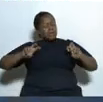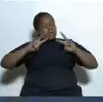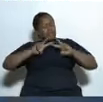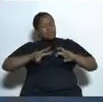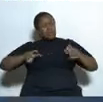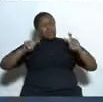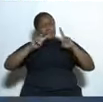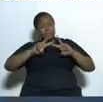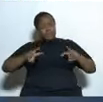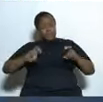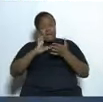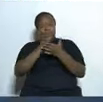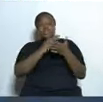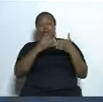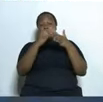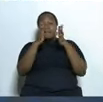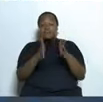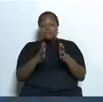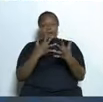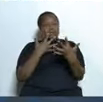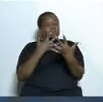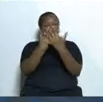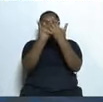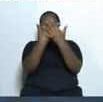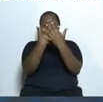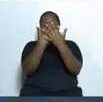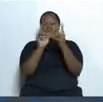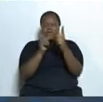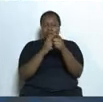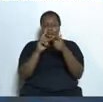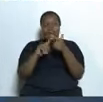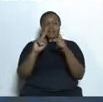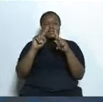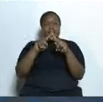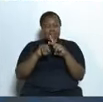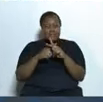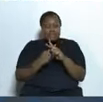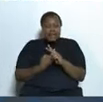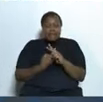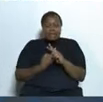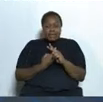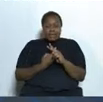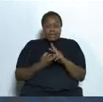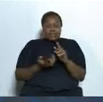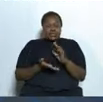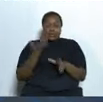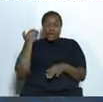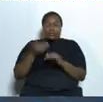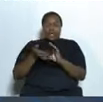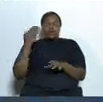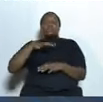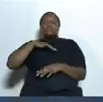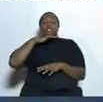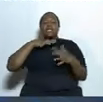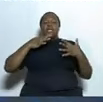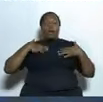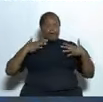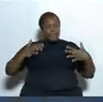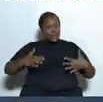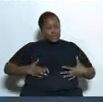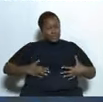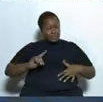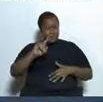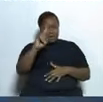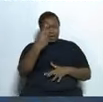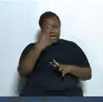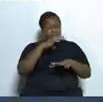some leaders were arrested, they began to exhume bodies, dig up bodies. First they